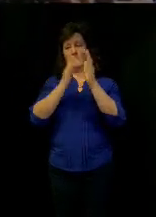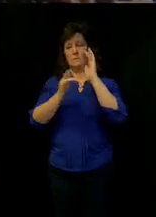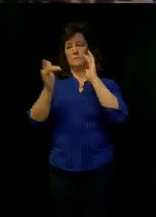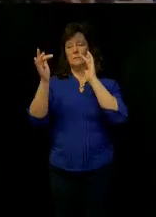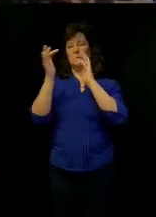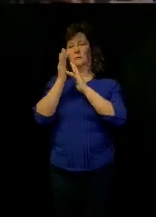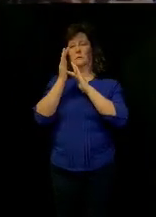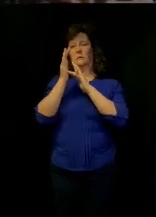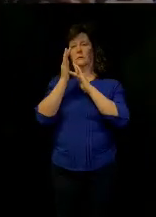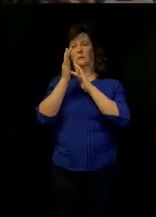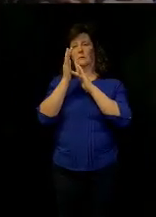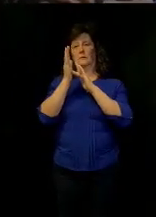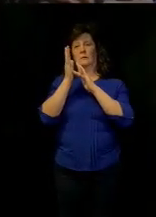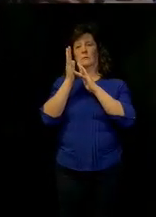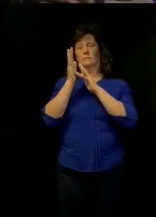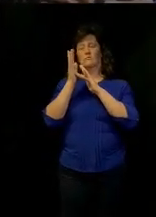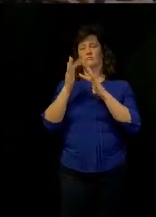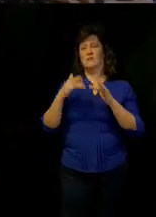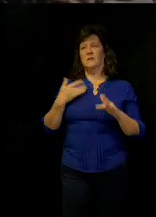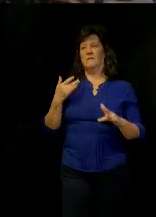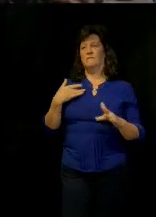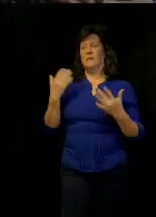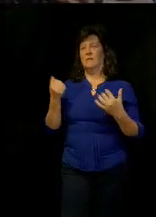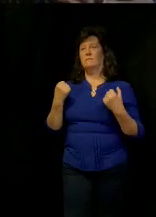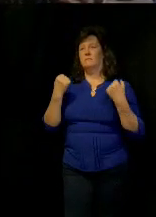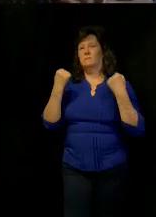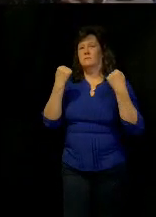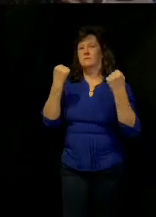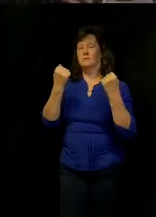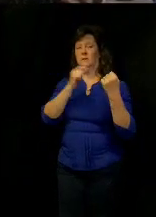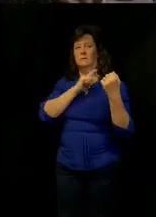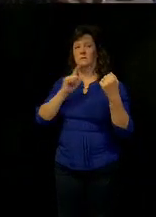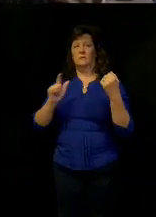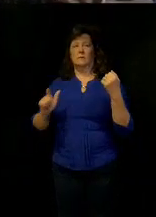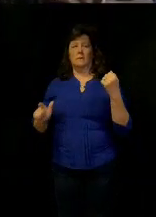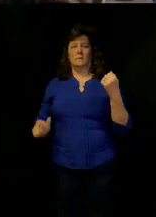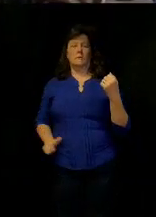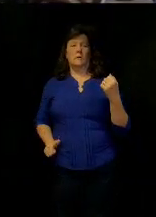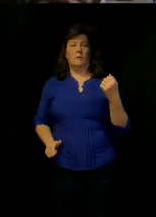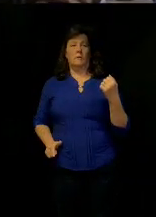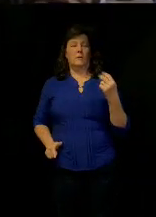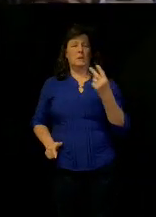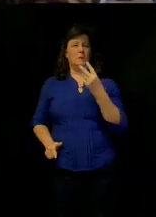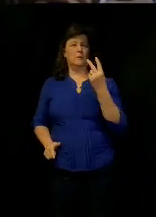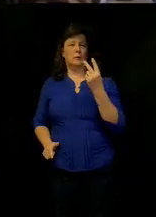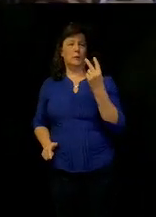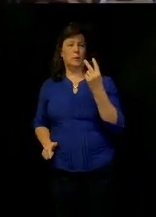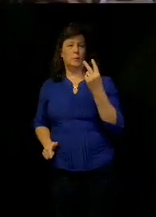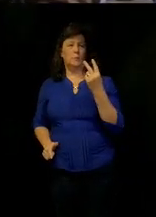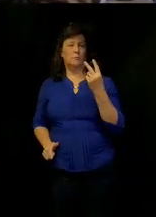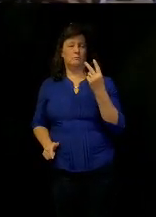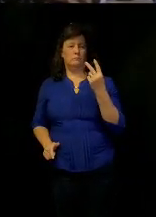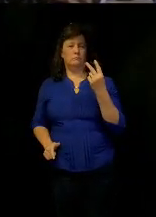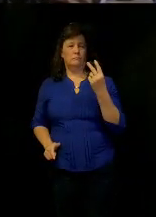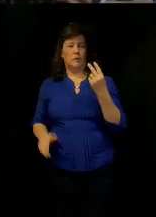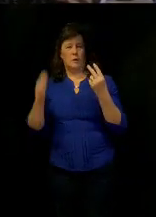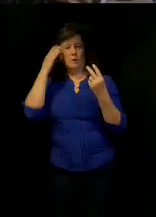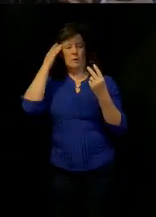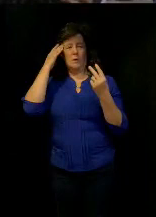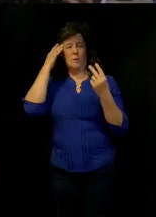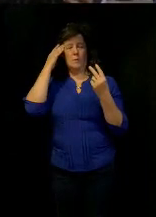let them sense the strength of the Lord right now. Let them sense the strength of the Lord right now.